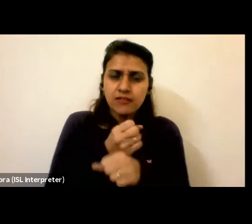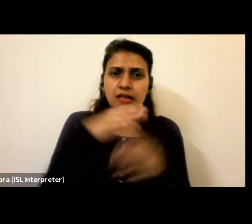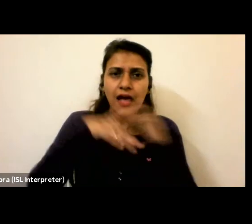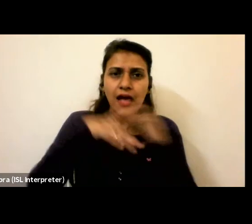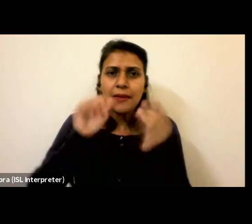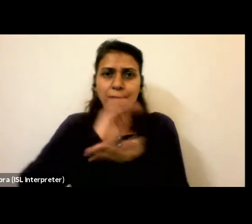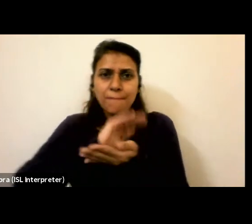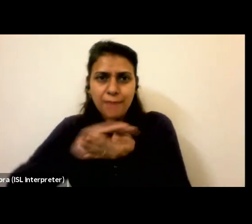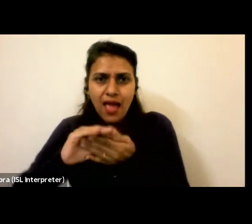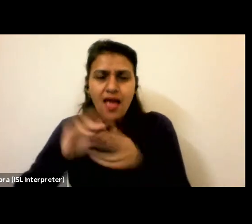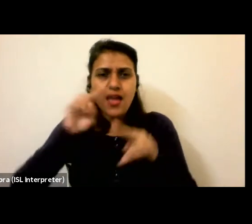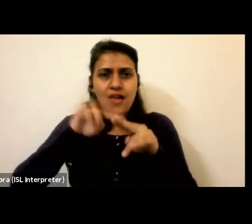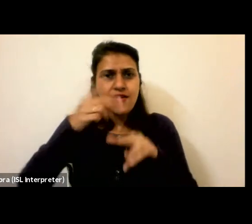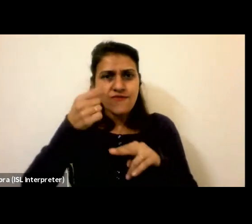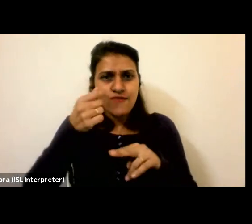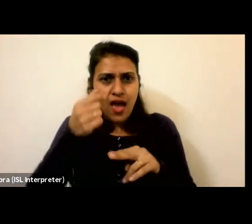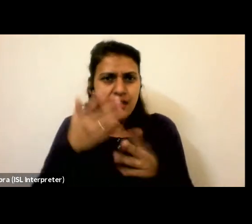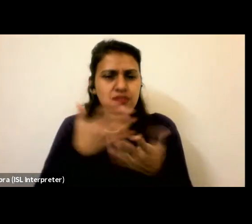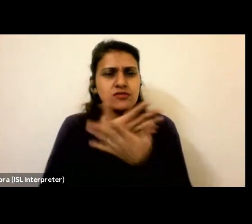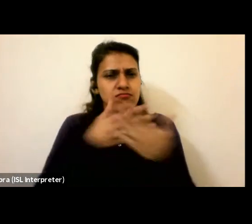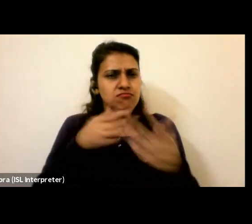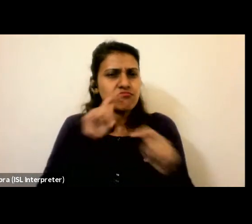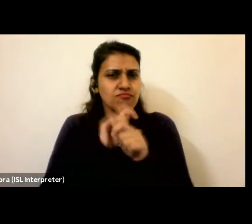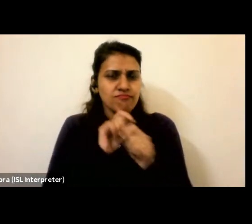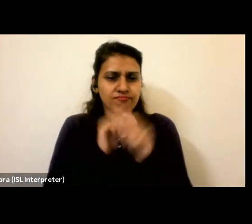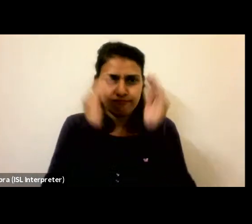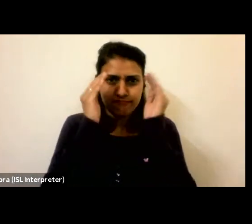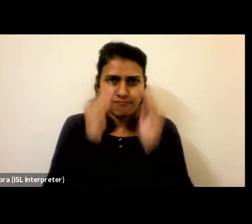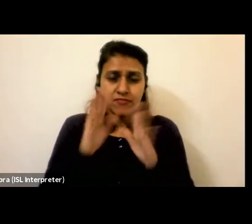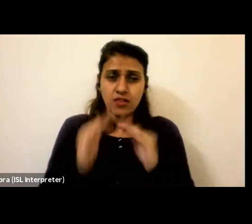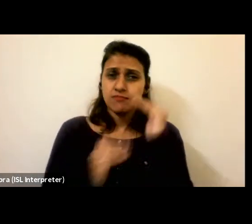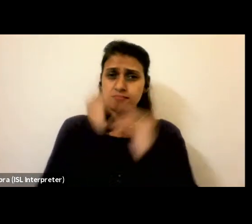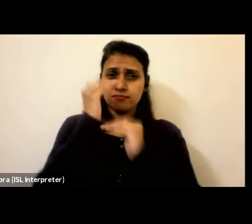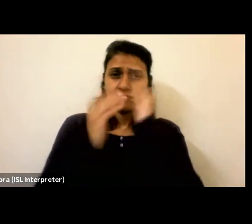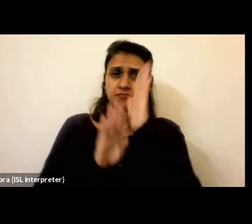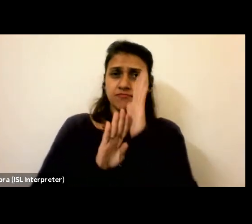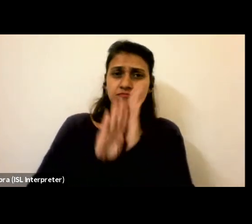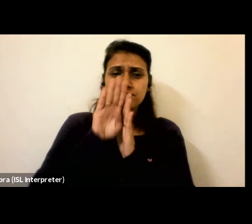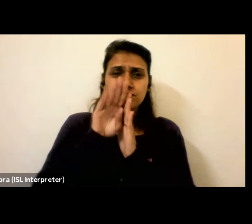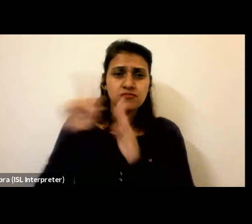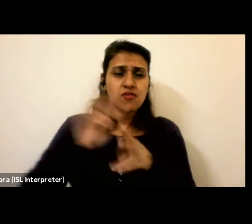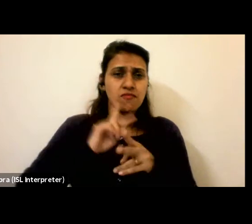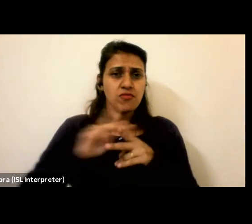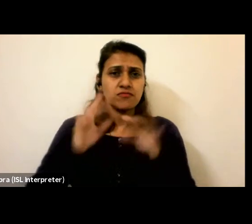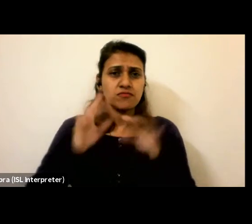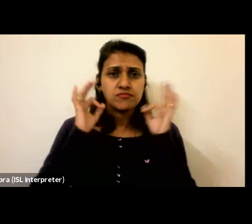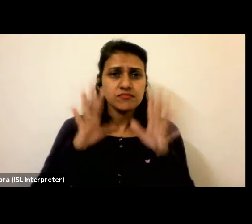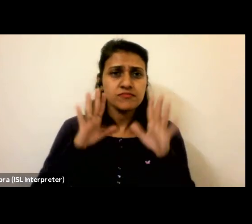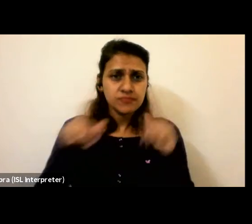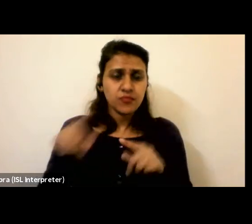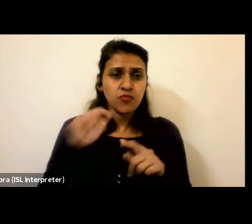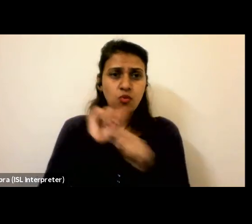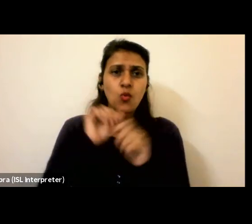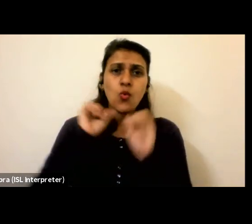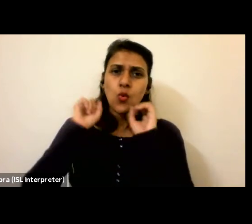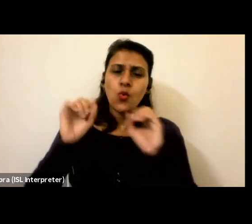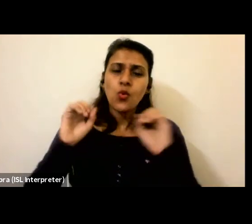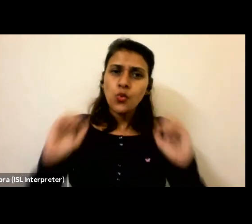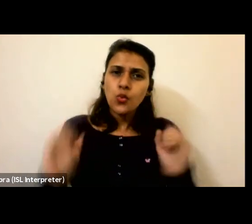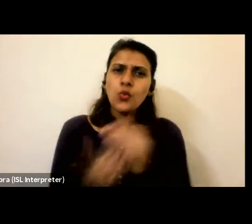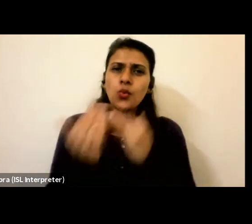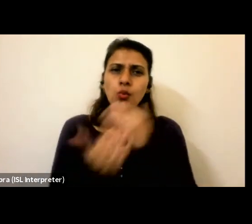and financial services industry, and his successful professional career has opened a new career